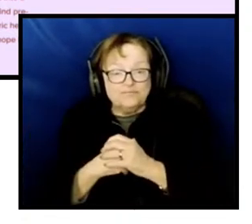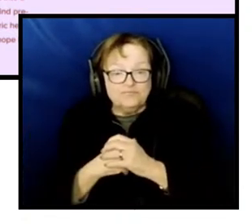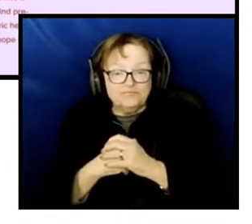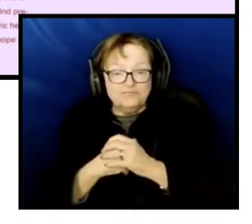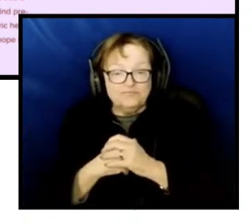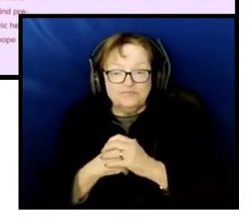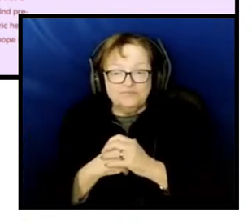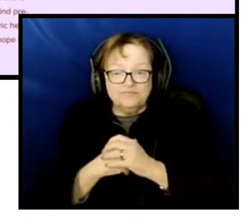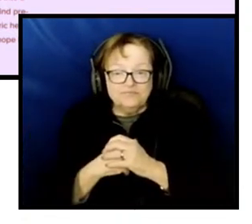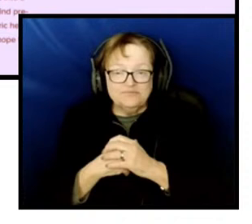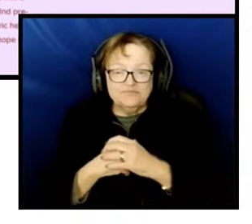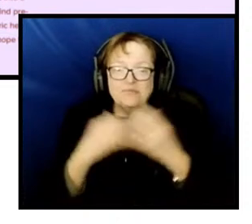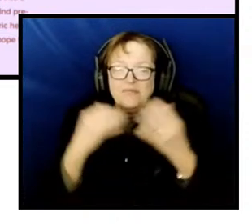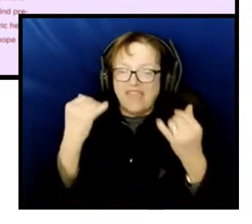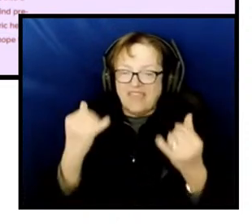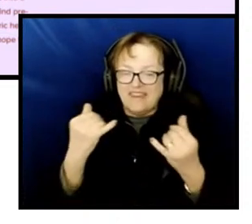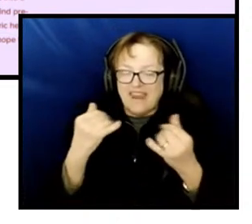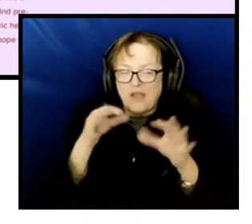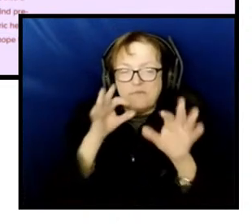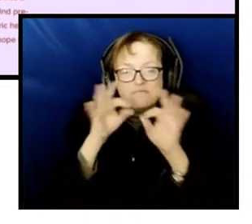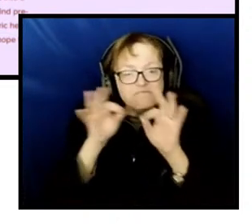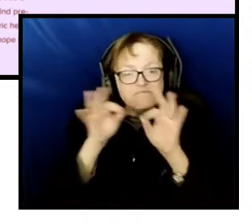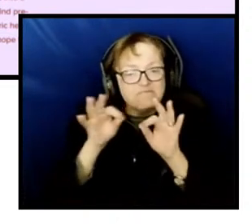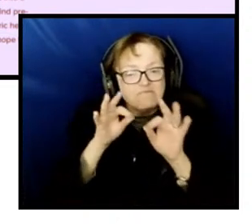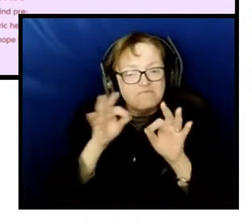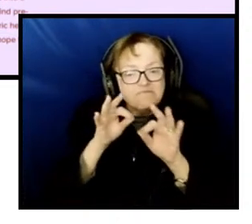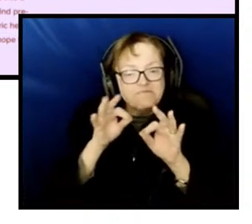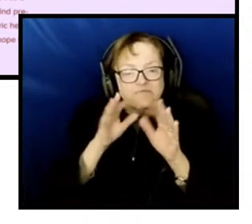Great. And now we are going to walk a little bit